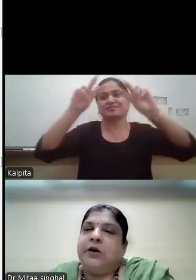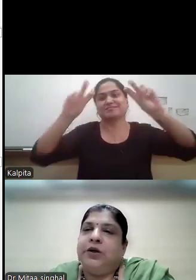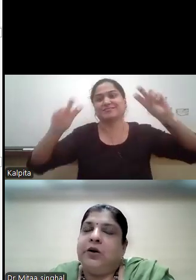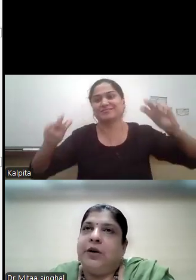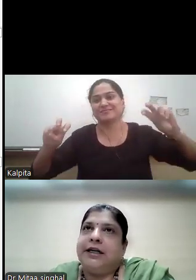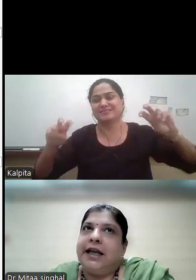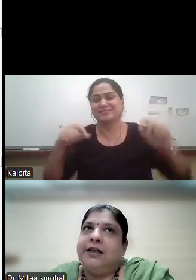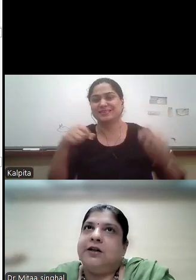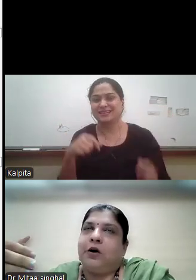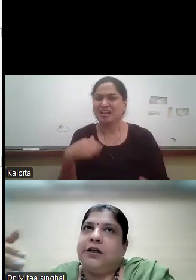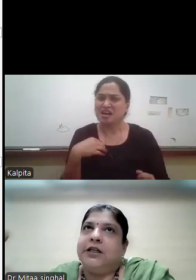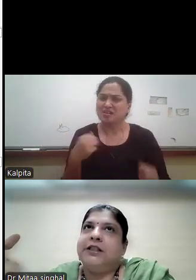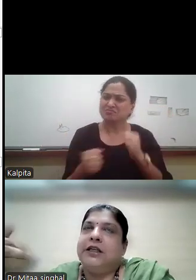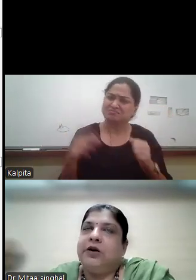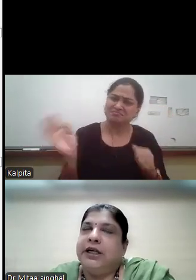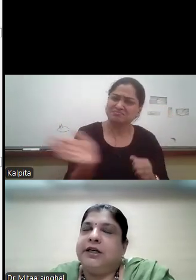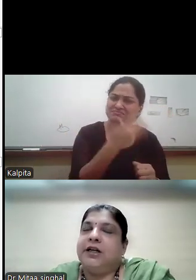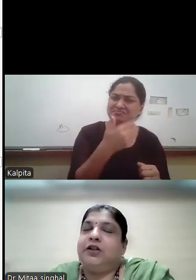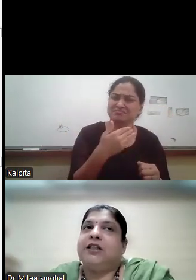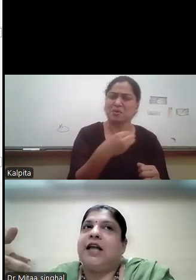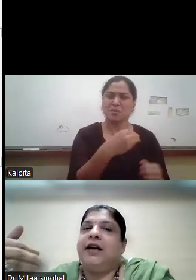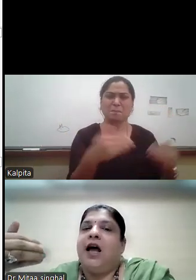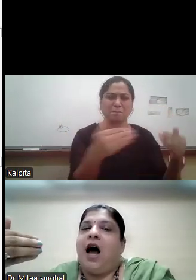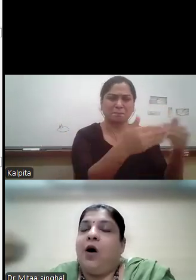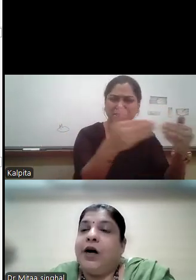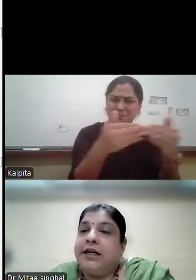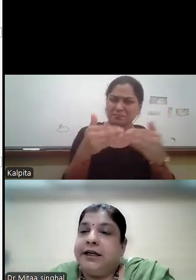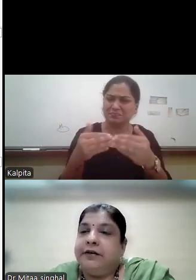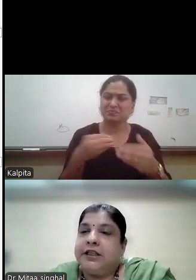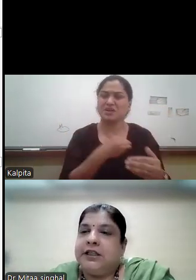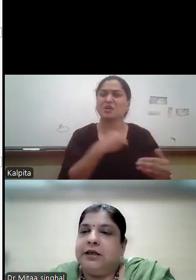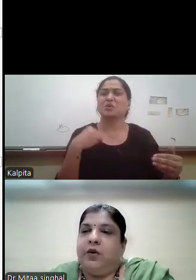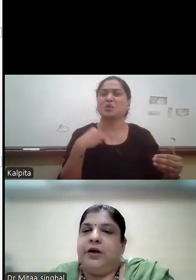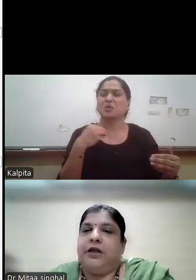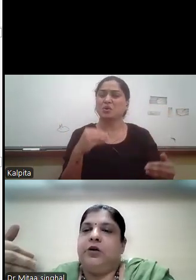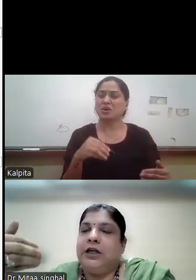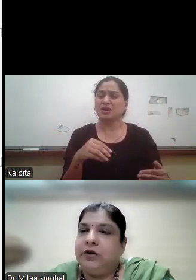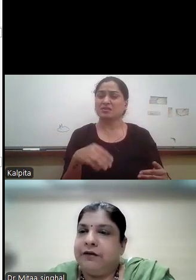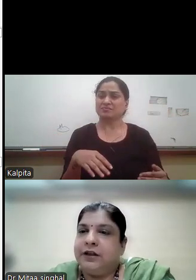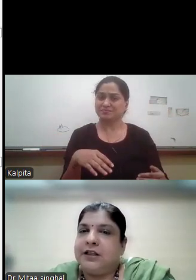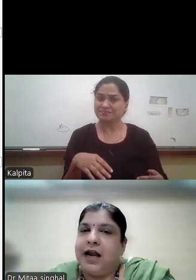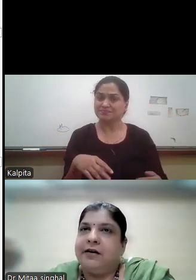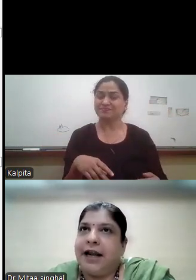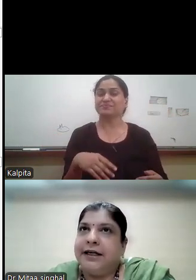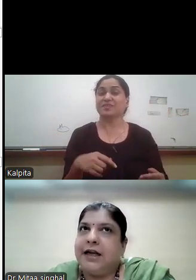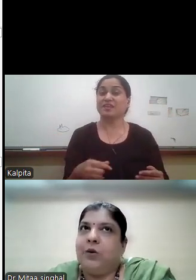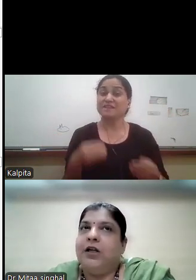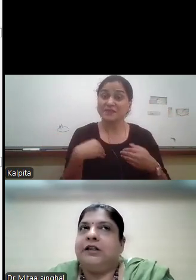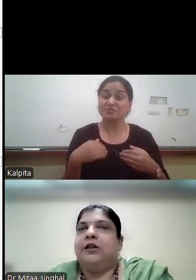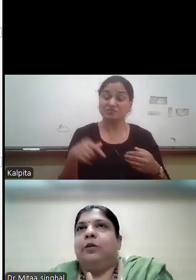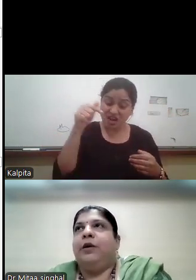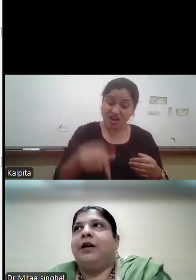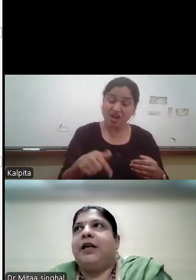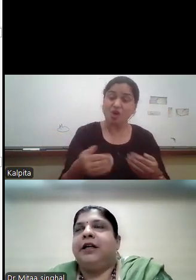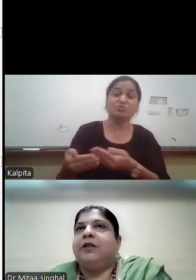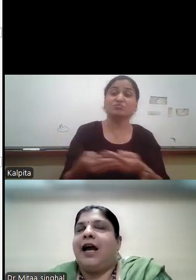run NICU and tell the doctors, the neonatologists, that how early intervention is important. You need to refer the child right now. So